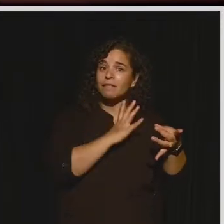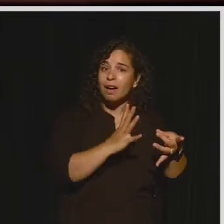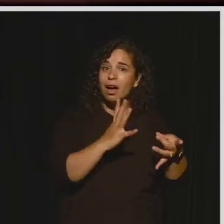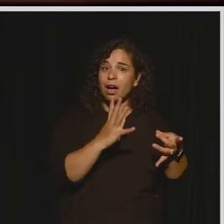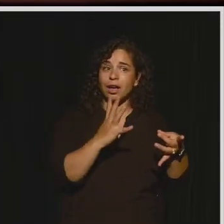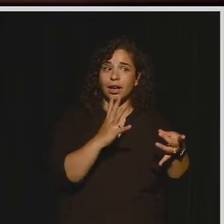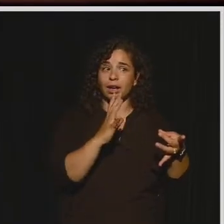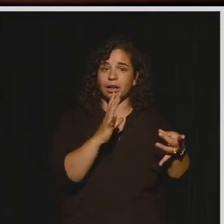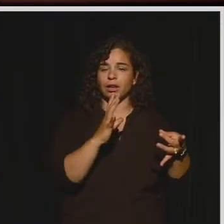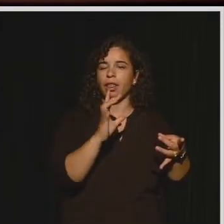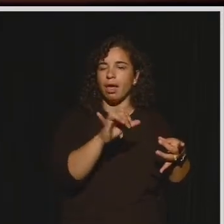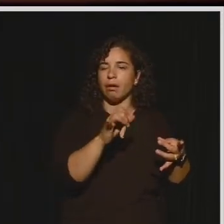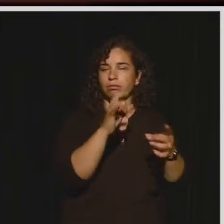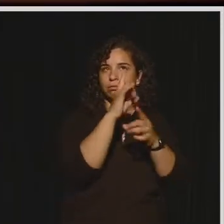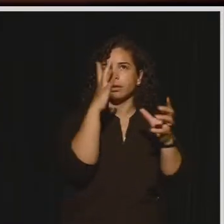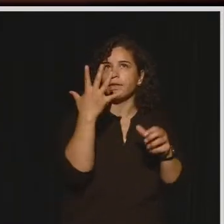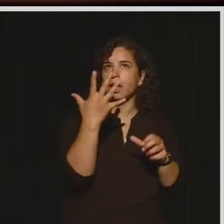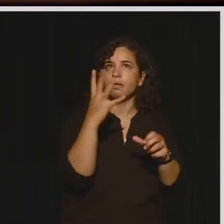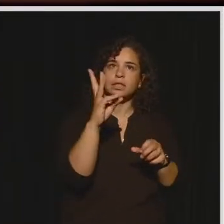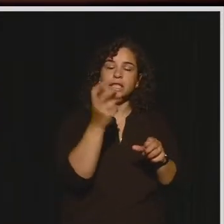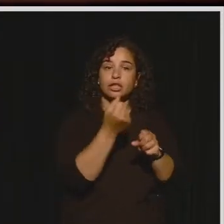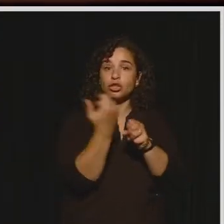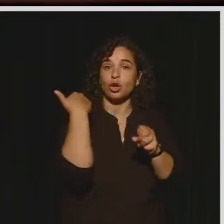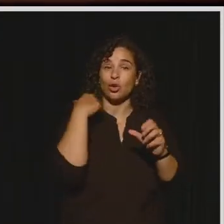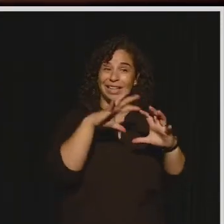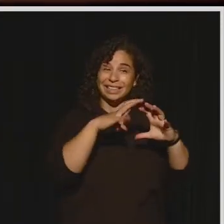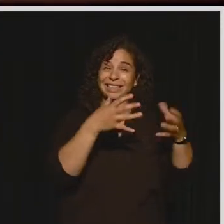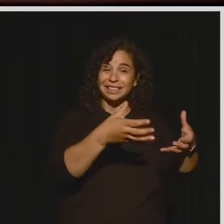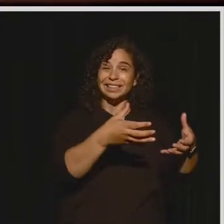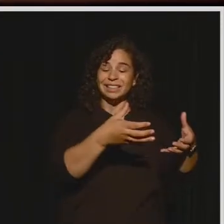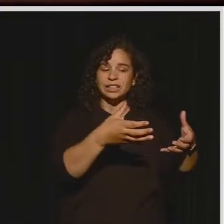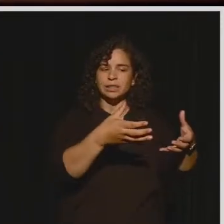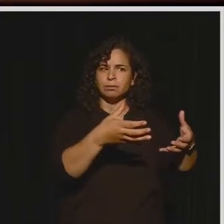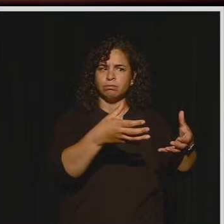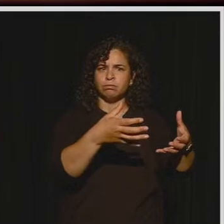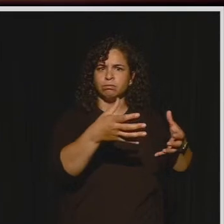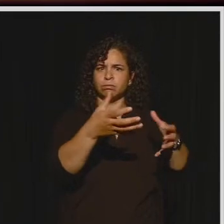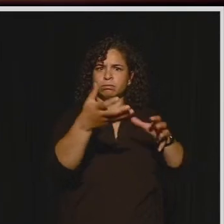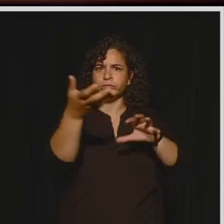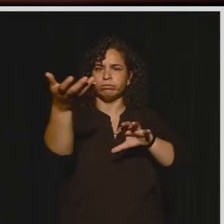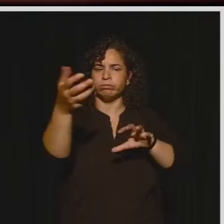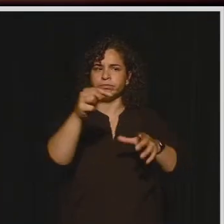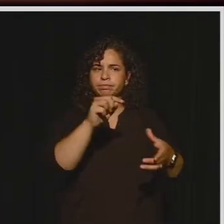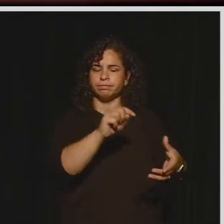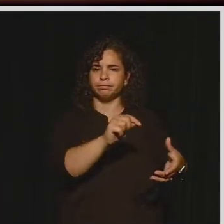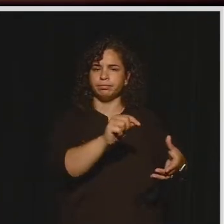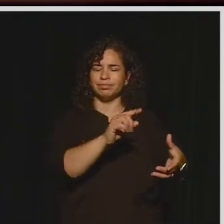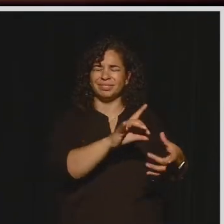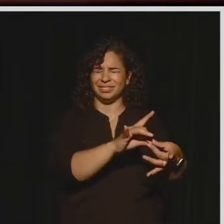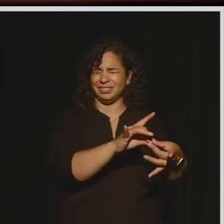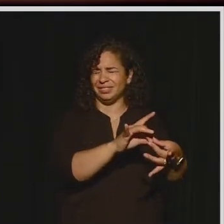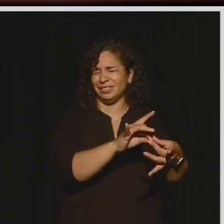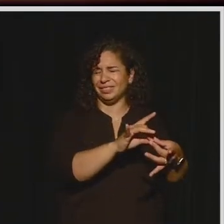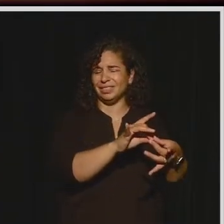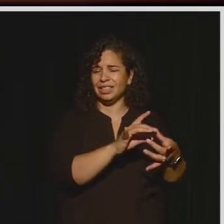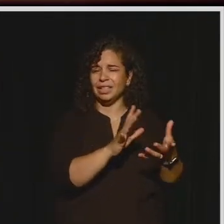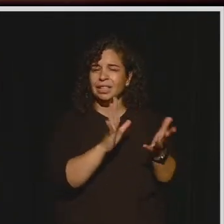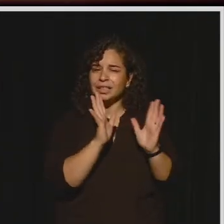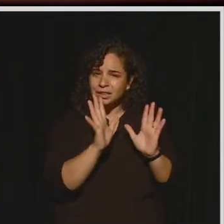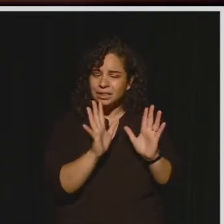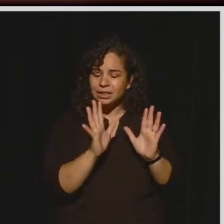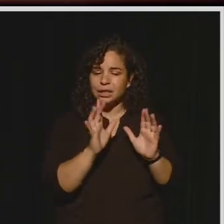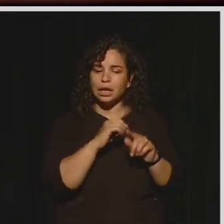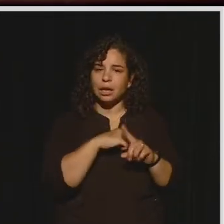5-6 years ago blew up. And I hold a piece of betrayal, but I also hold